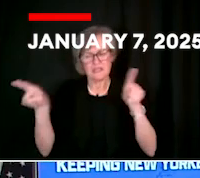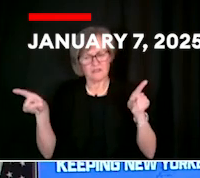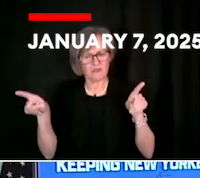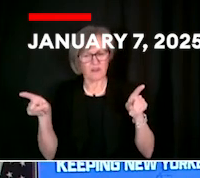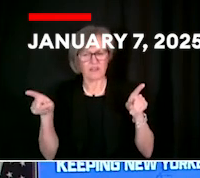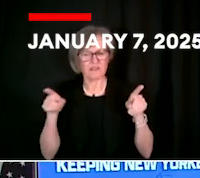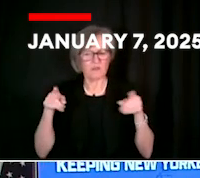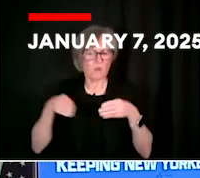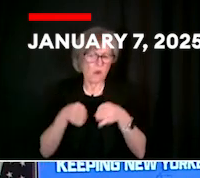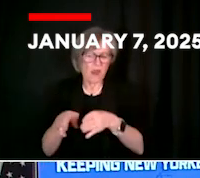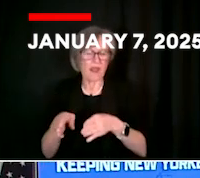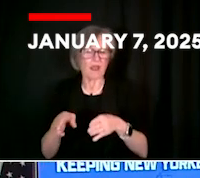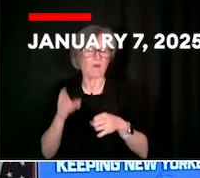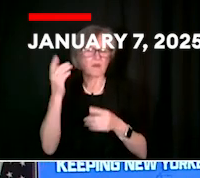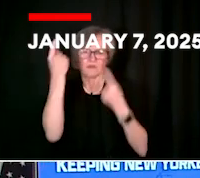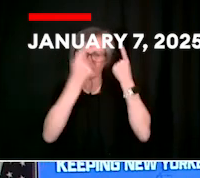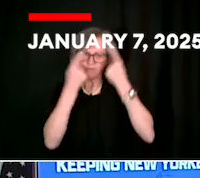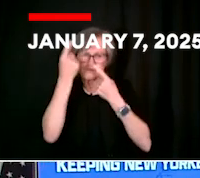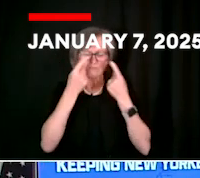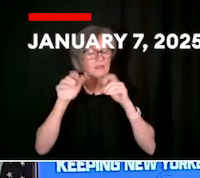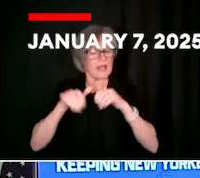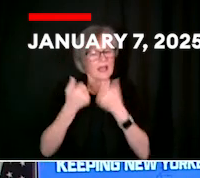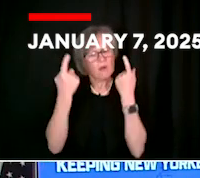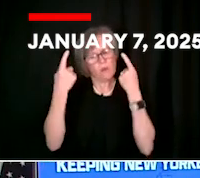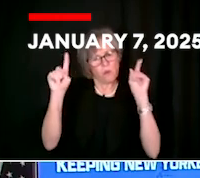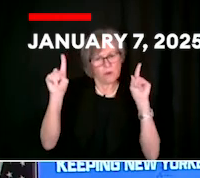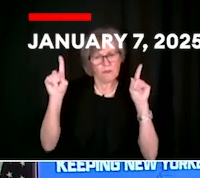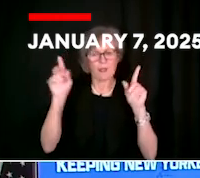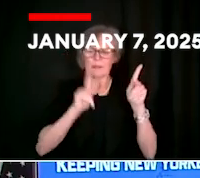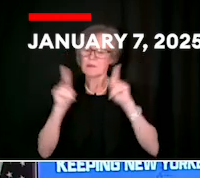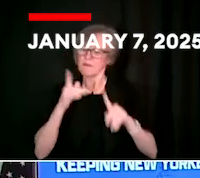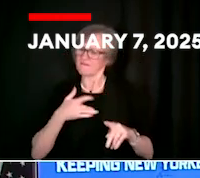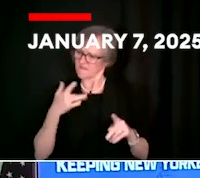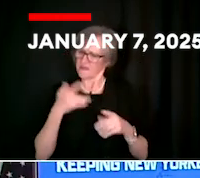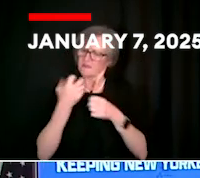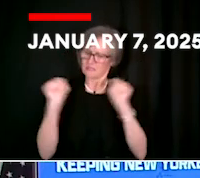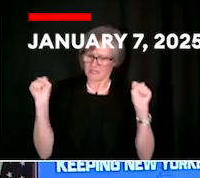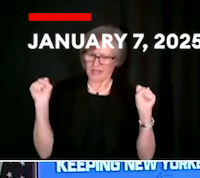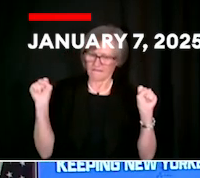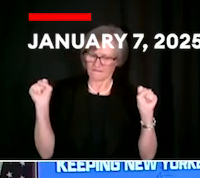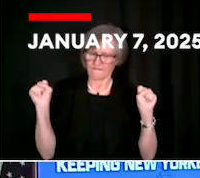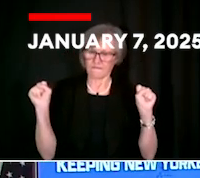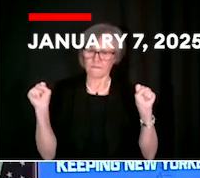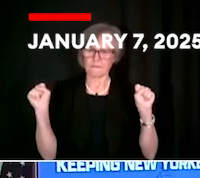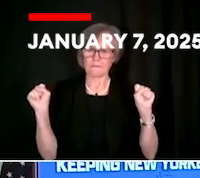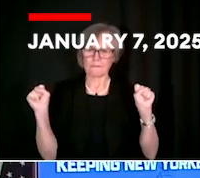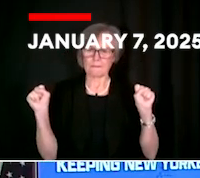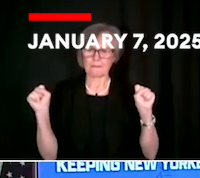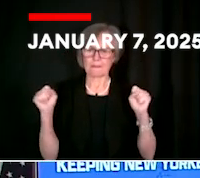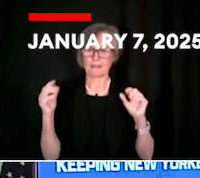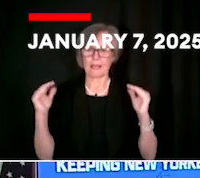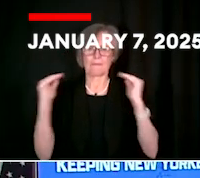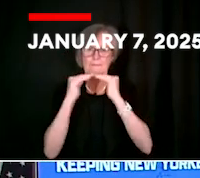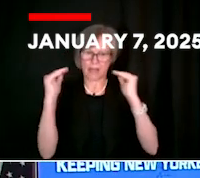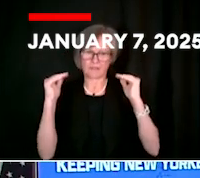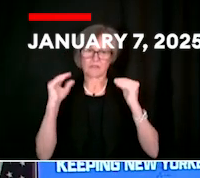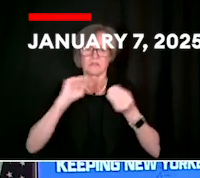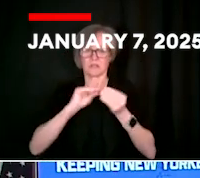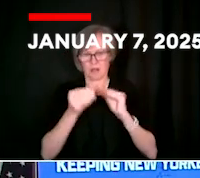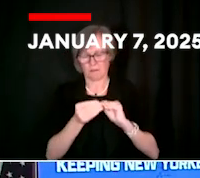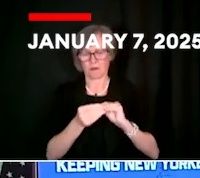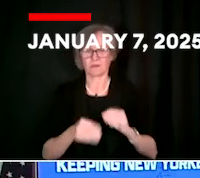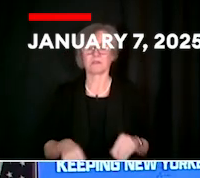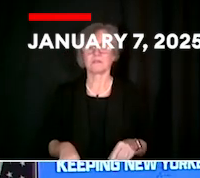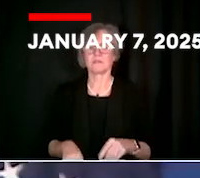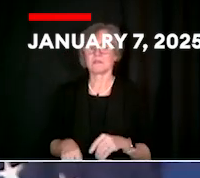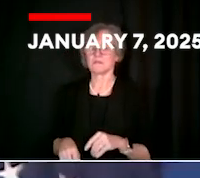of how that can work to make people feel that they're safe and that it matches the numbers that you're seeing? Yeah, and